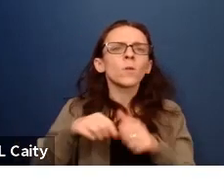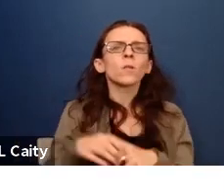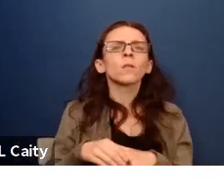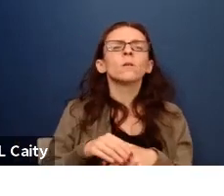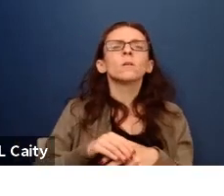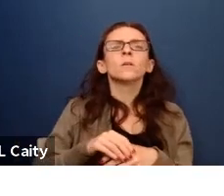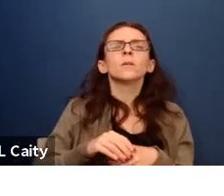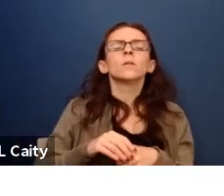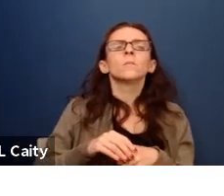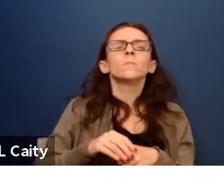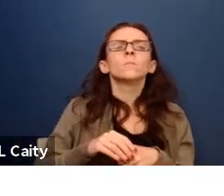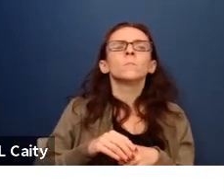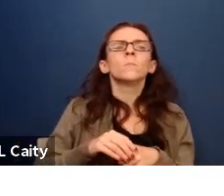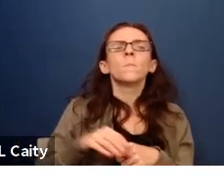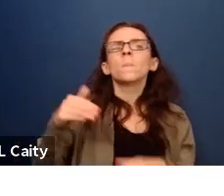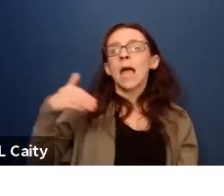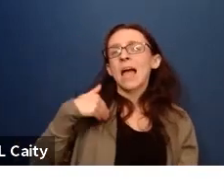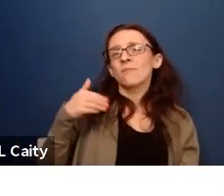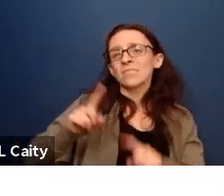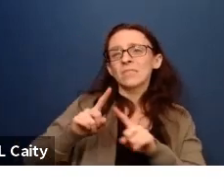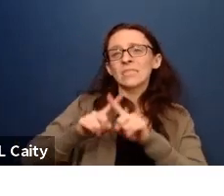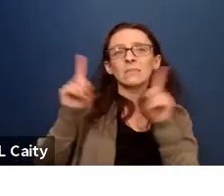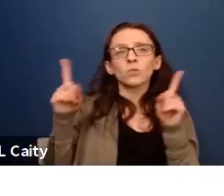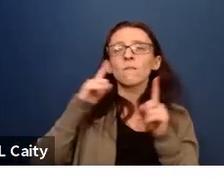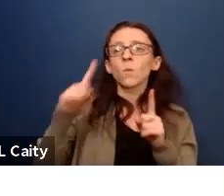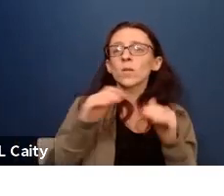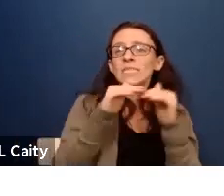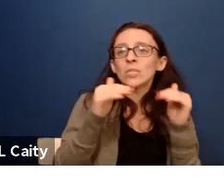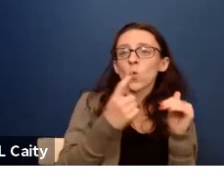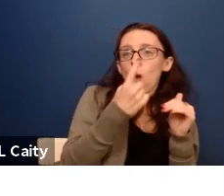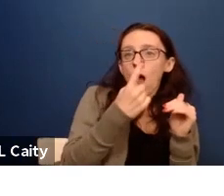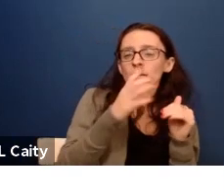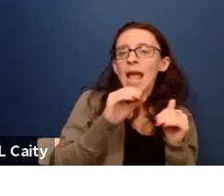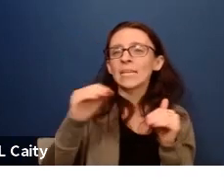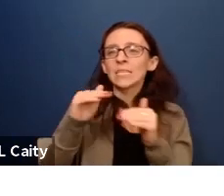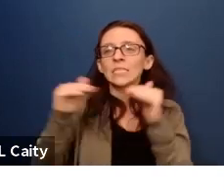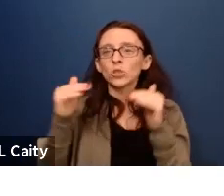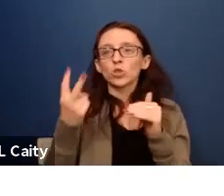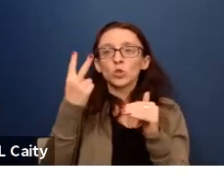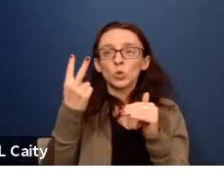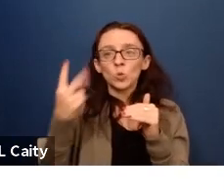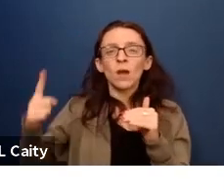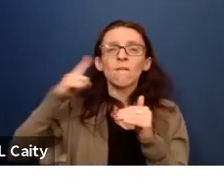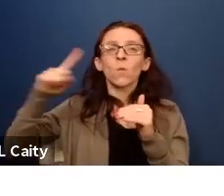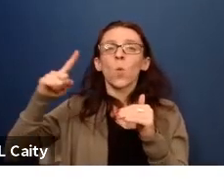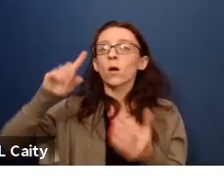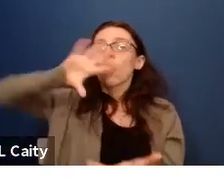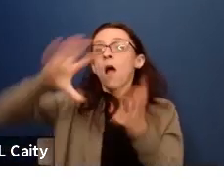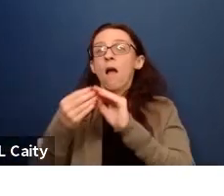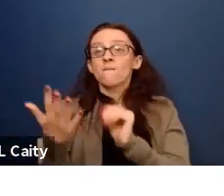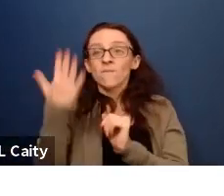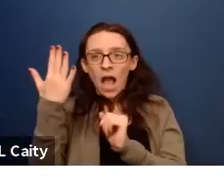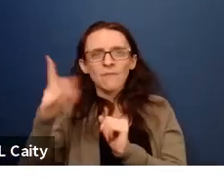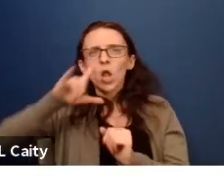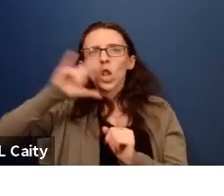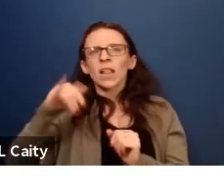between 500 students between tier 1 and tier 2 of the 5-tier model, right? And a